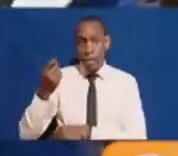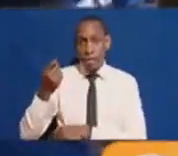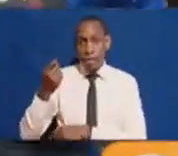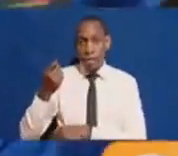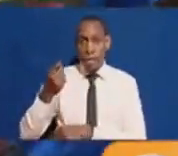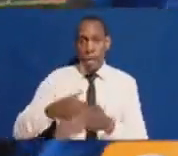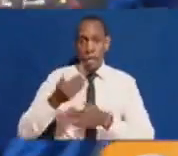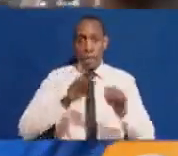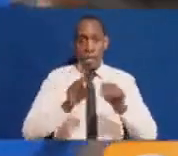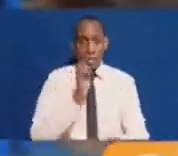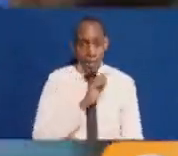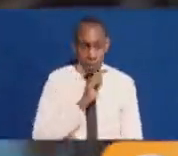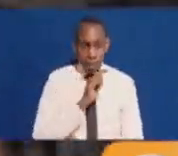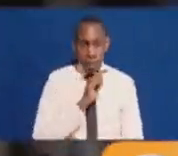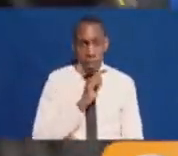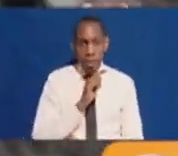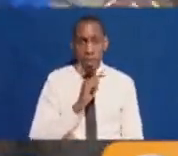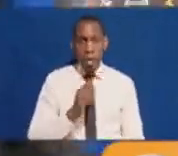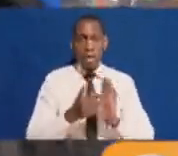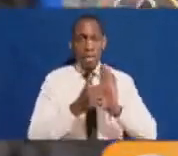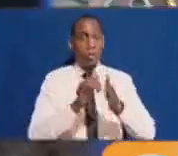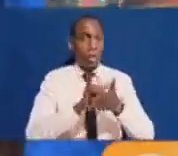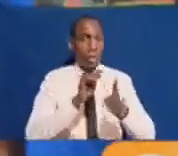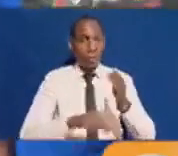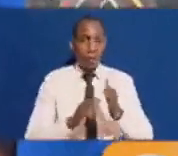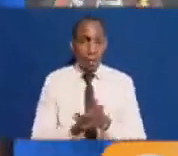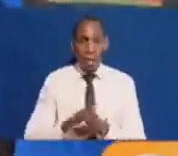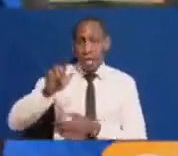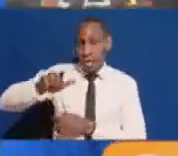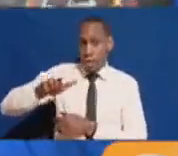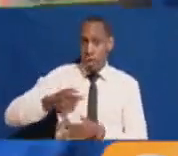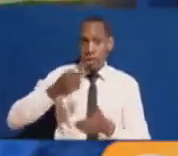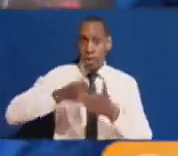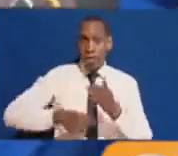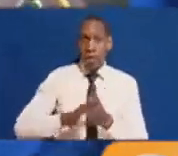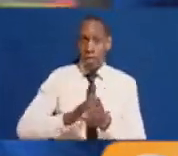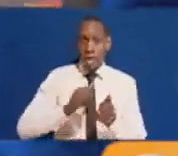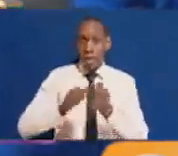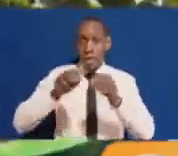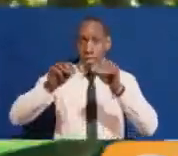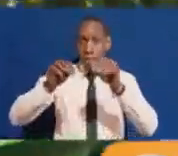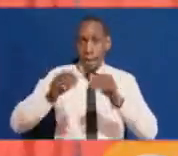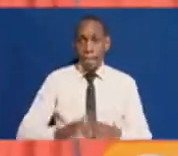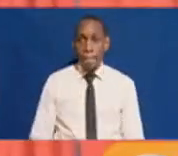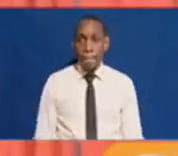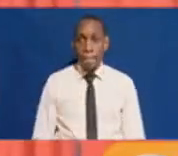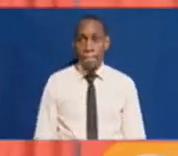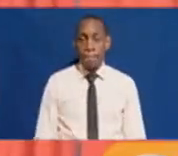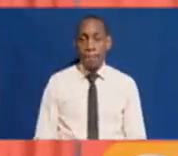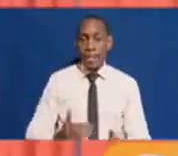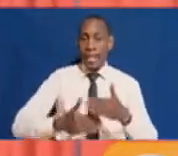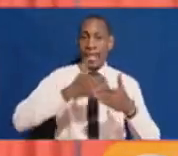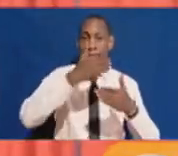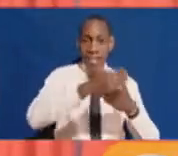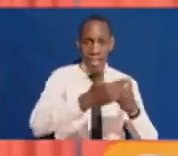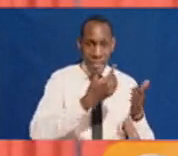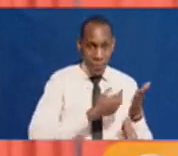after being elected, gave all indications that he would lower the price of unga. Wiki ijayo,